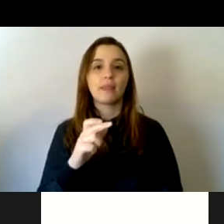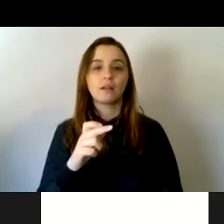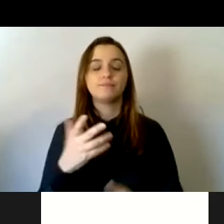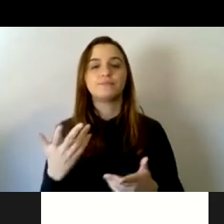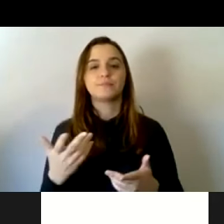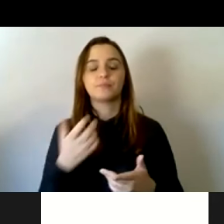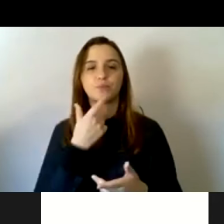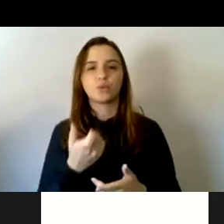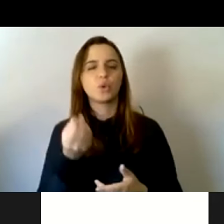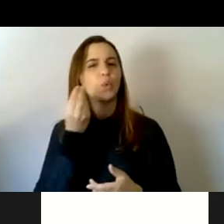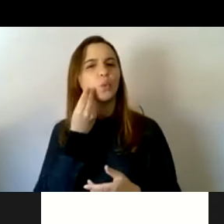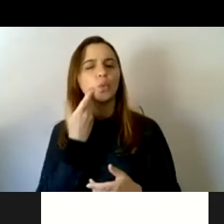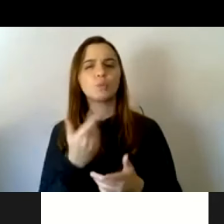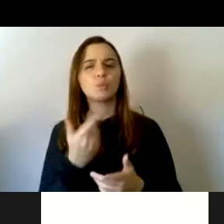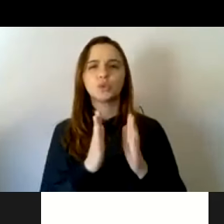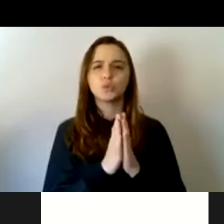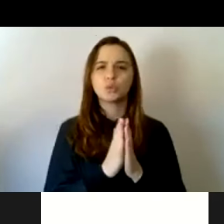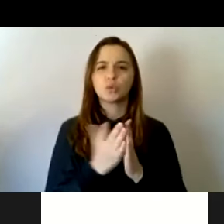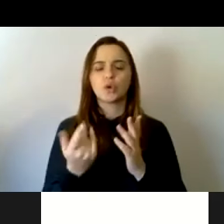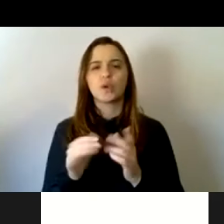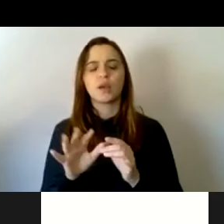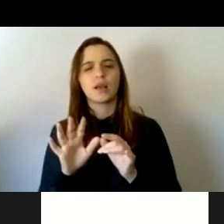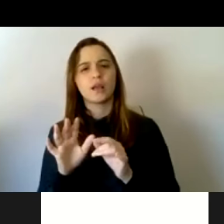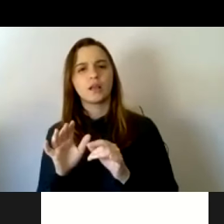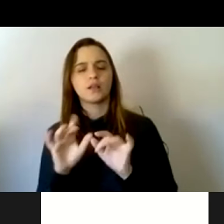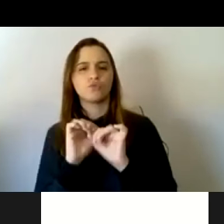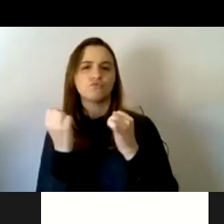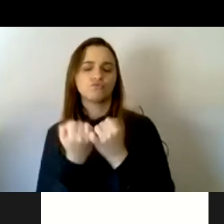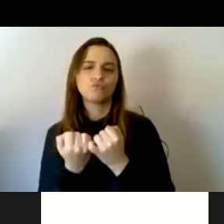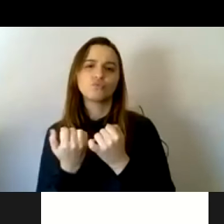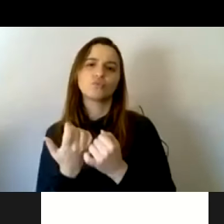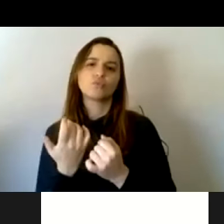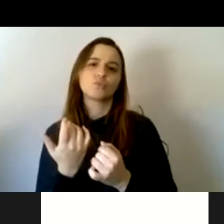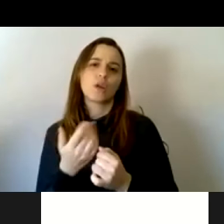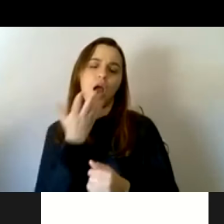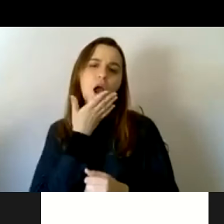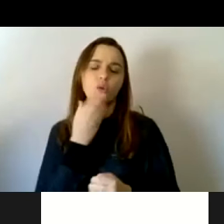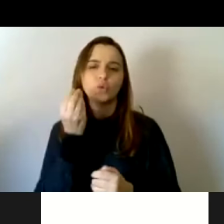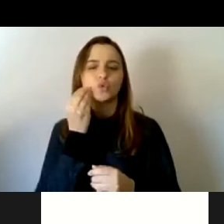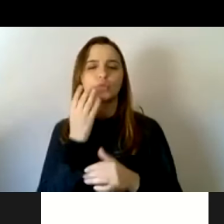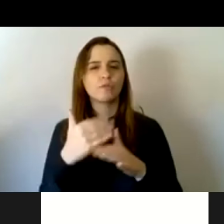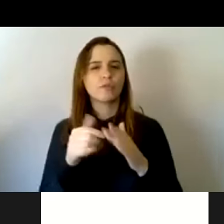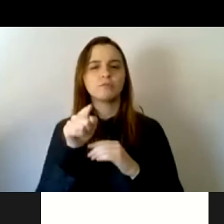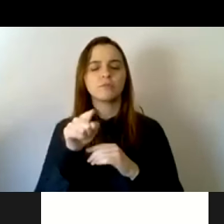does religious and social class or status influence the underrepresentation of students in our